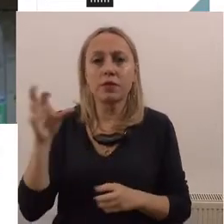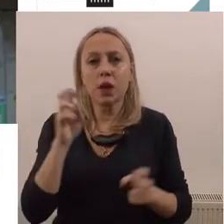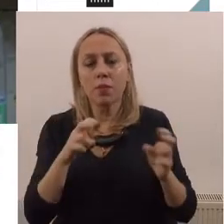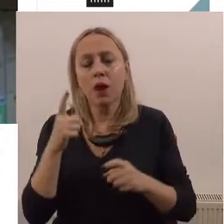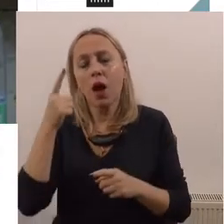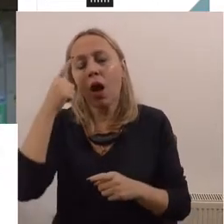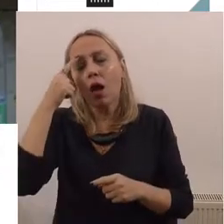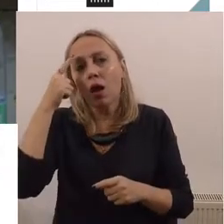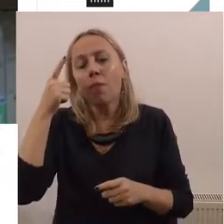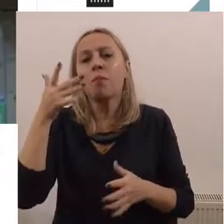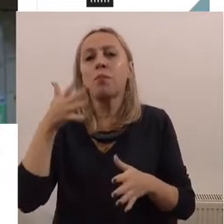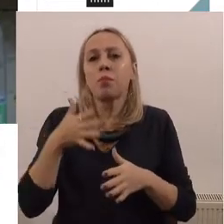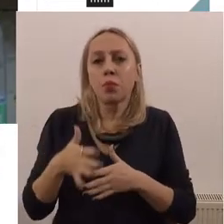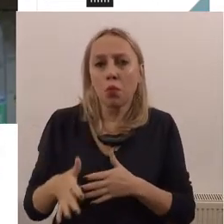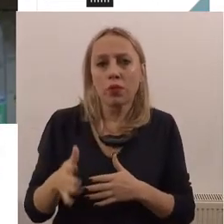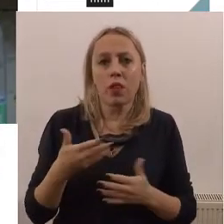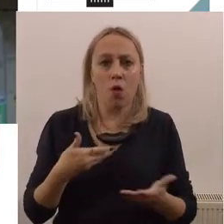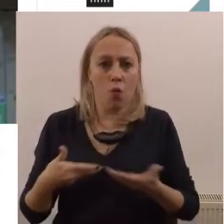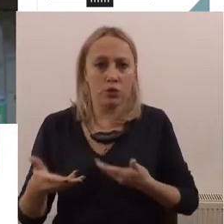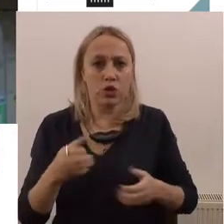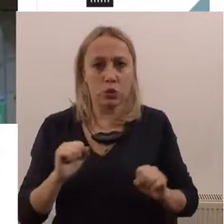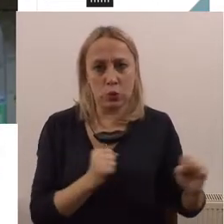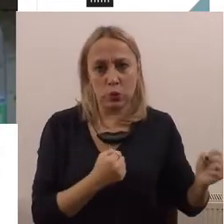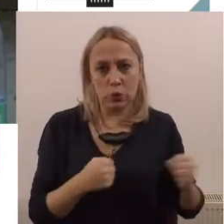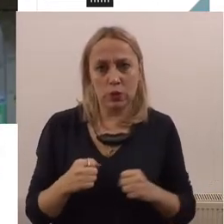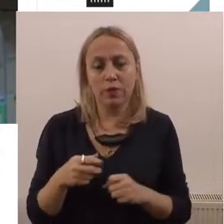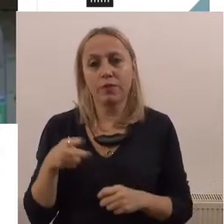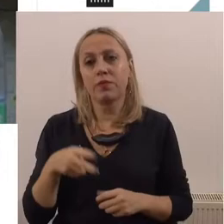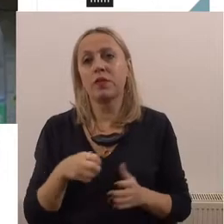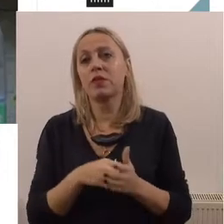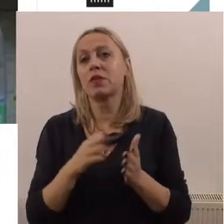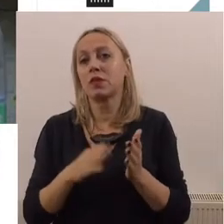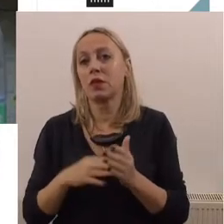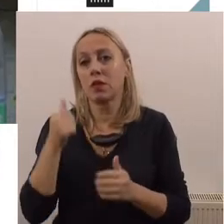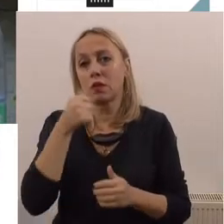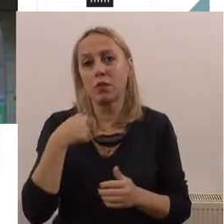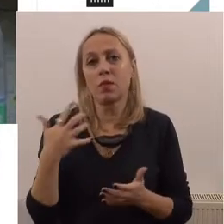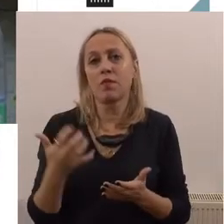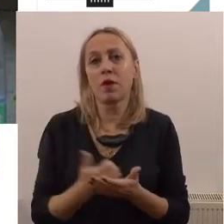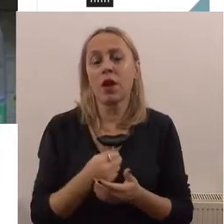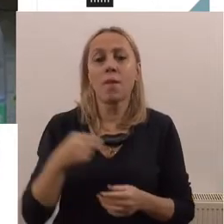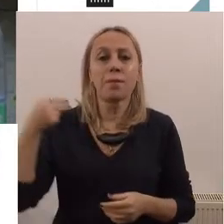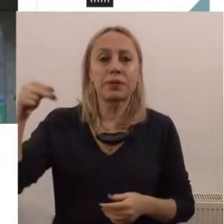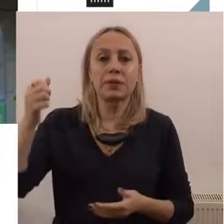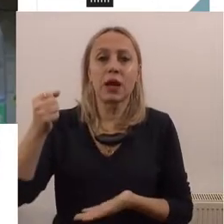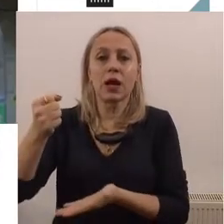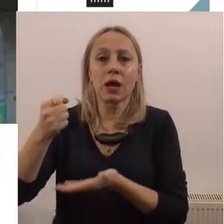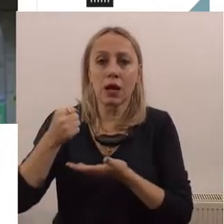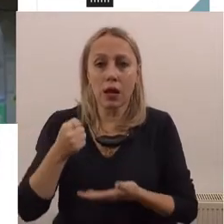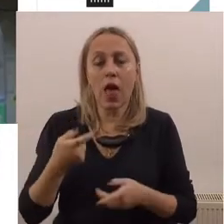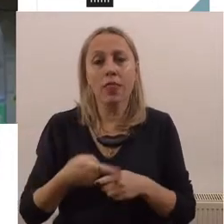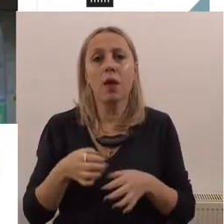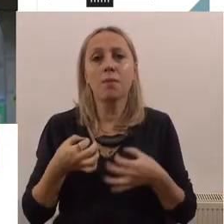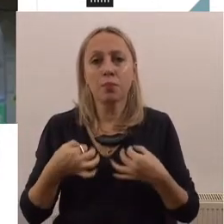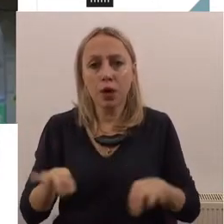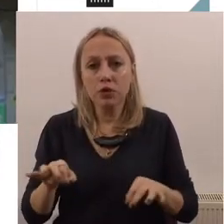And we discussed that with the people, and we invited people with disabilities to those lectures. Then we got